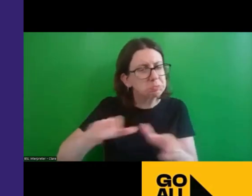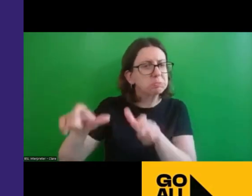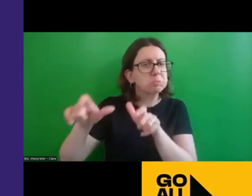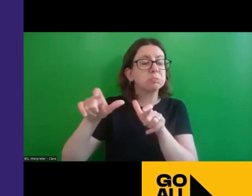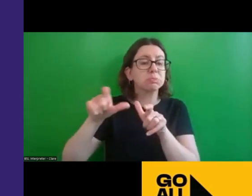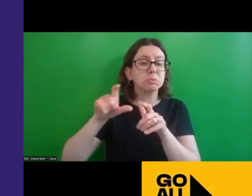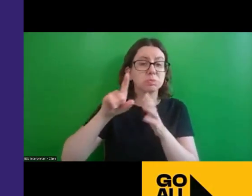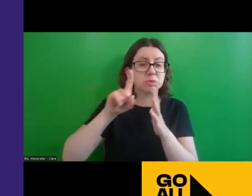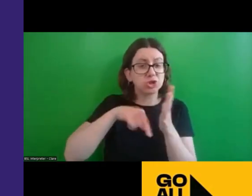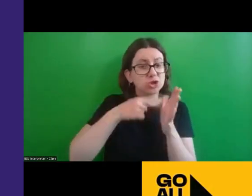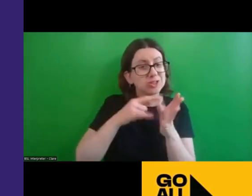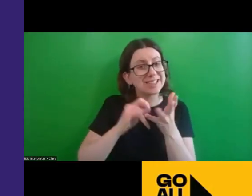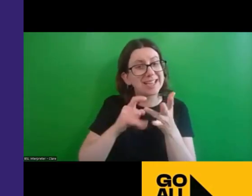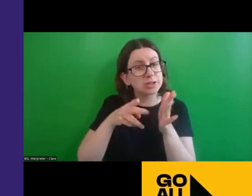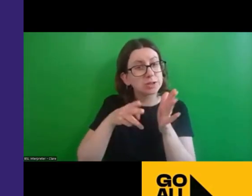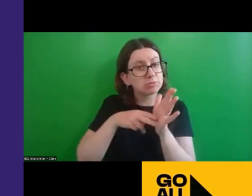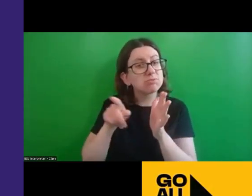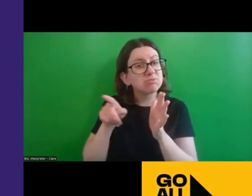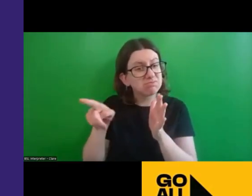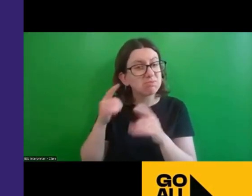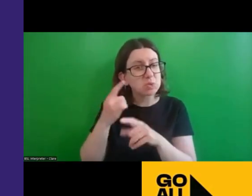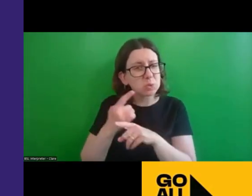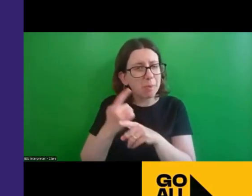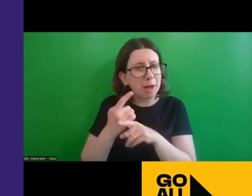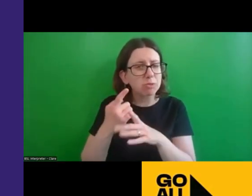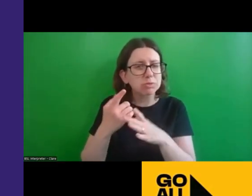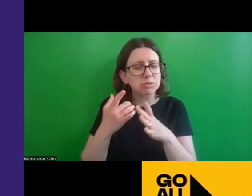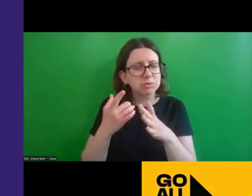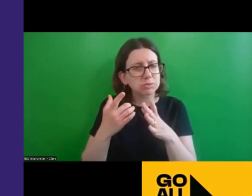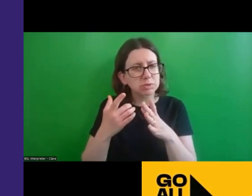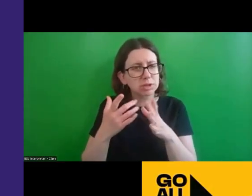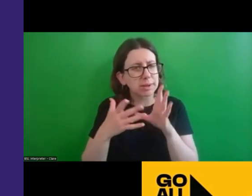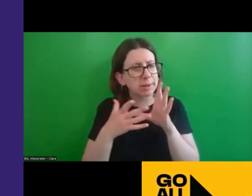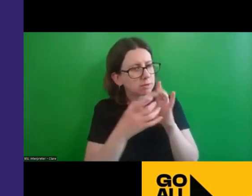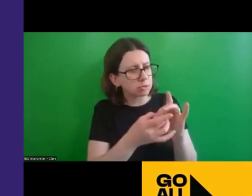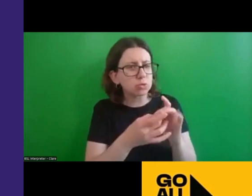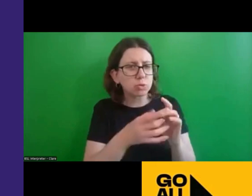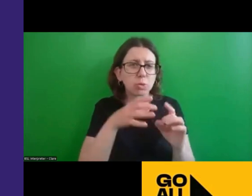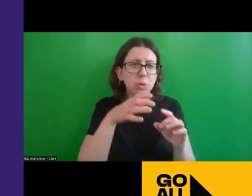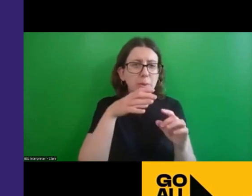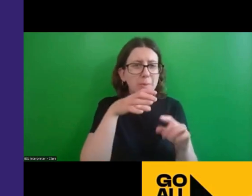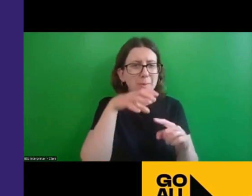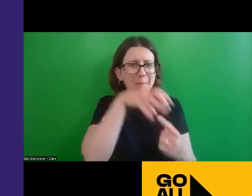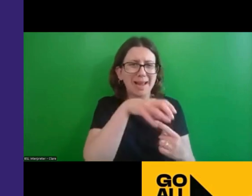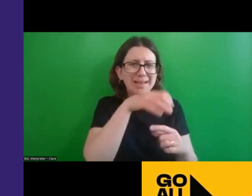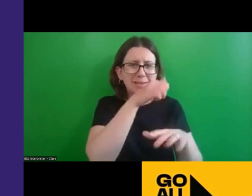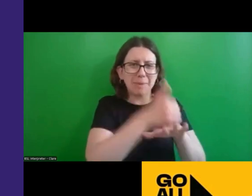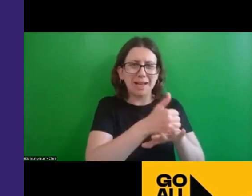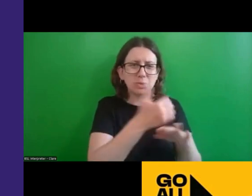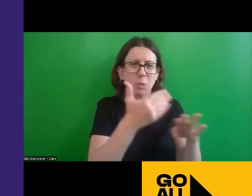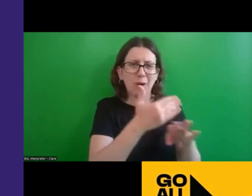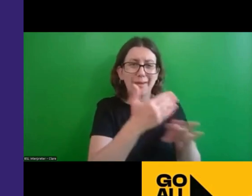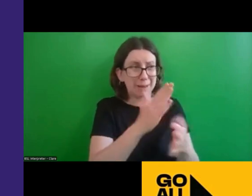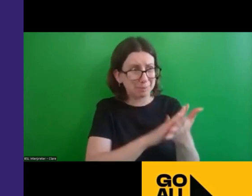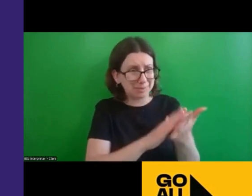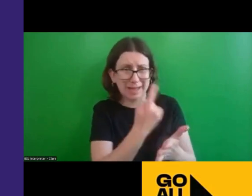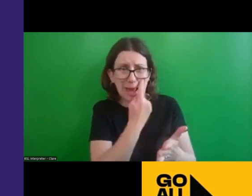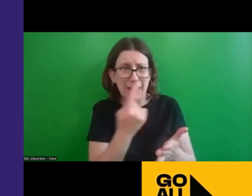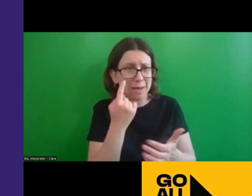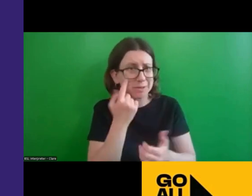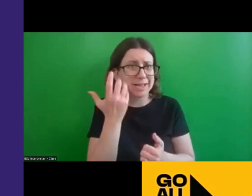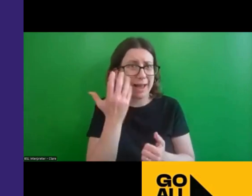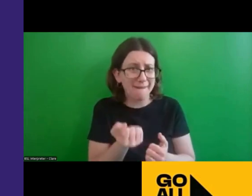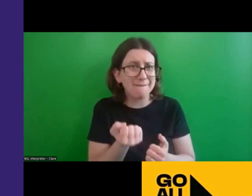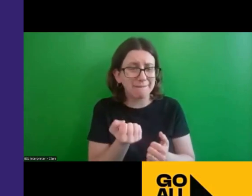Jason, when you mentioned as well that how the connection with the kind of place-based working, so you can see that evidence now where with